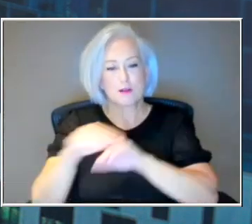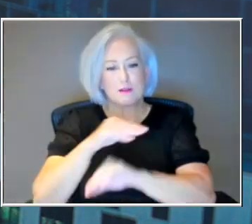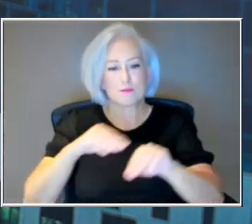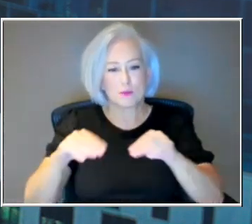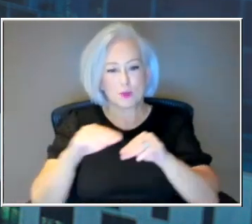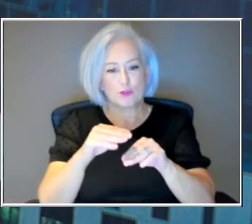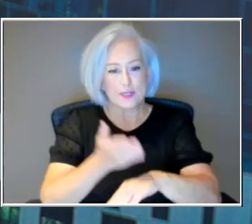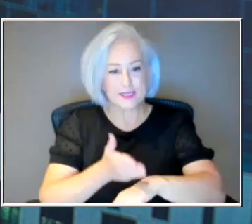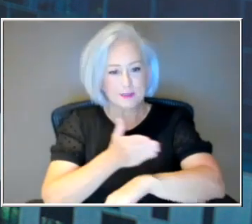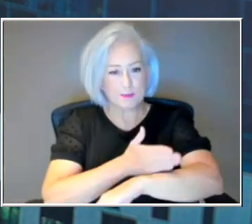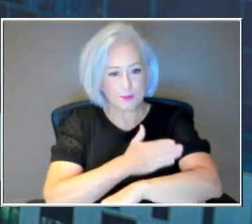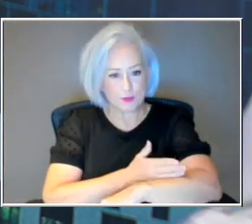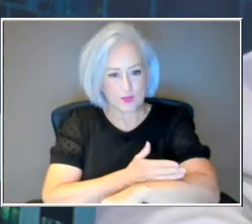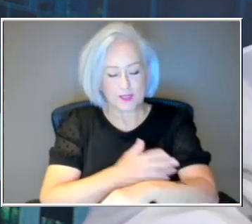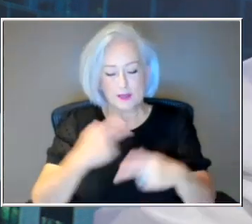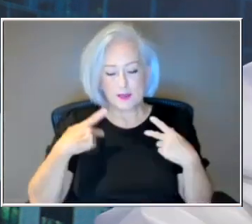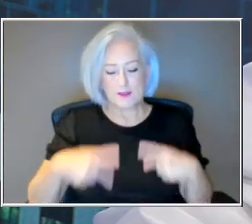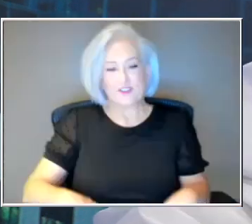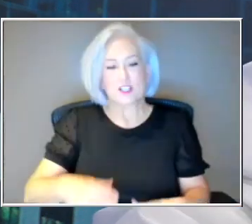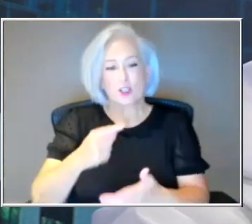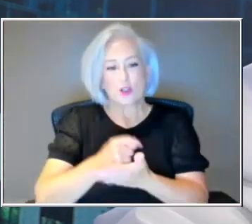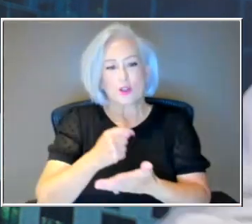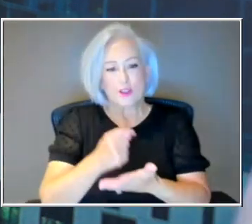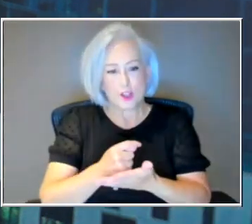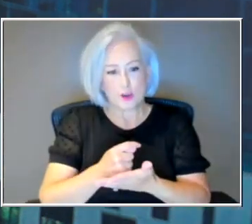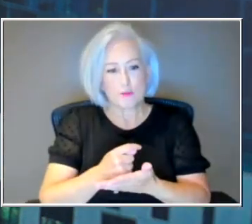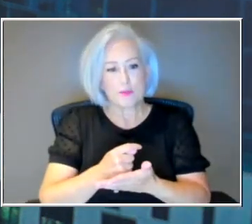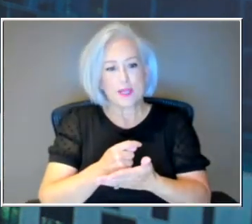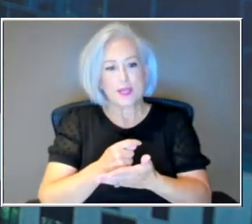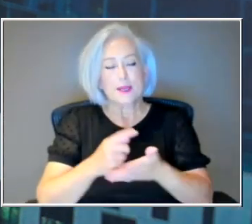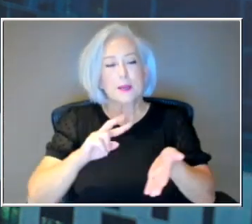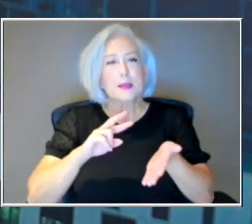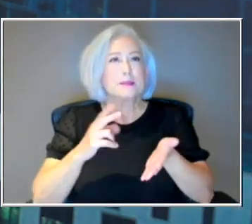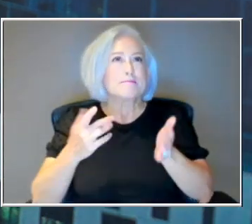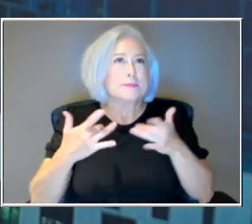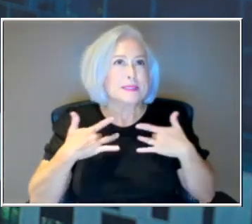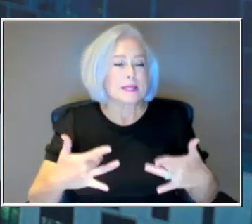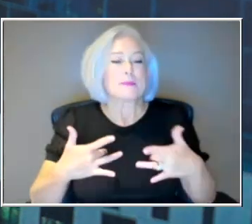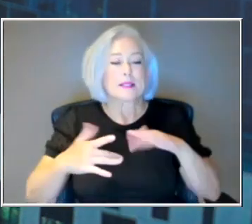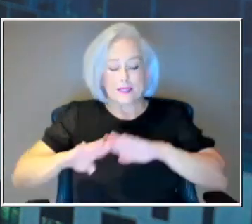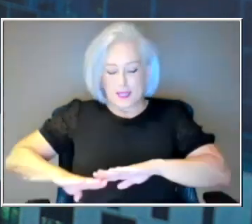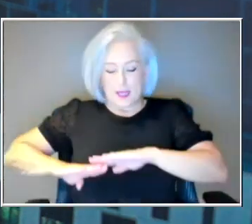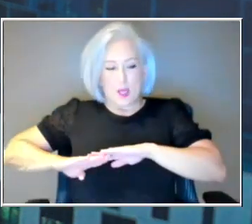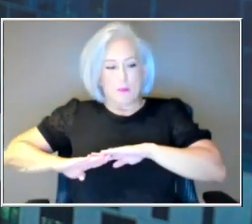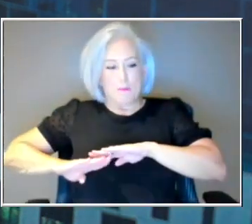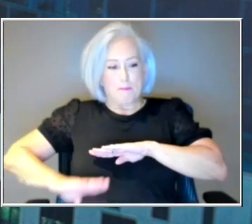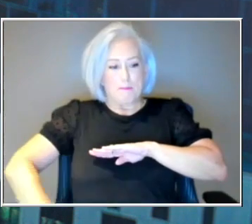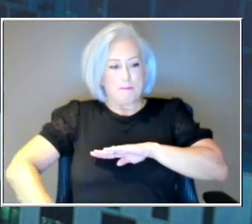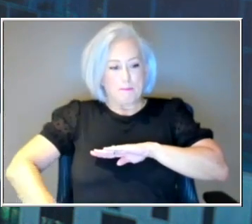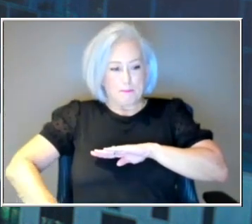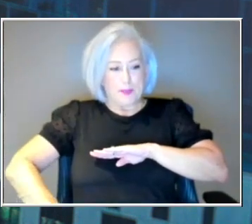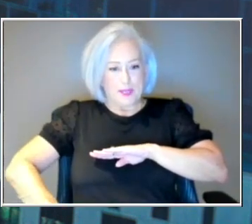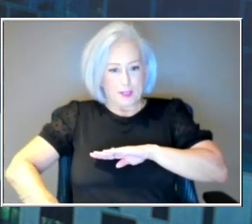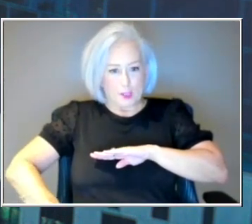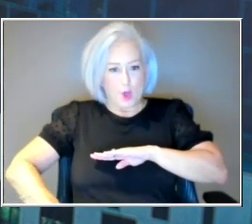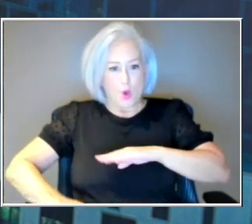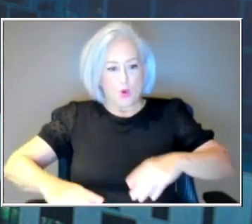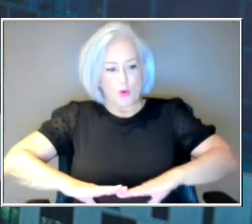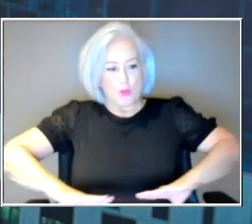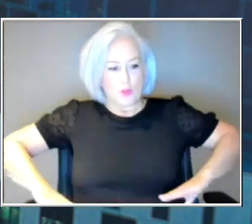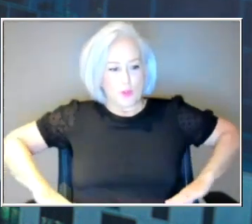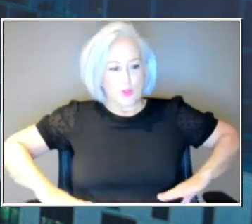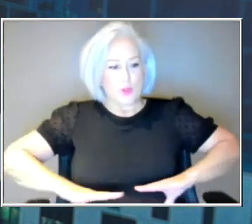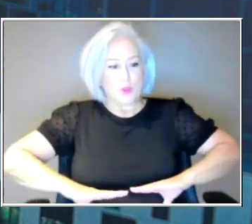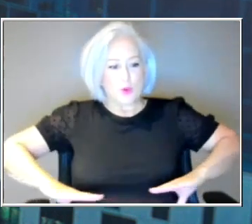it, physical therapy we'll think of waist and below. So how are we going to ambulate after a stroke? Occupational therapy we think